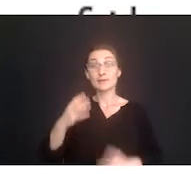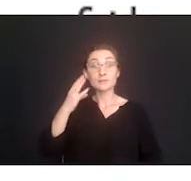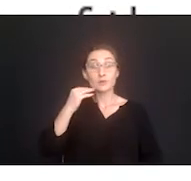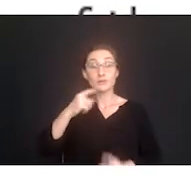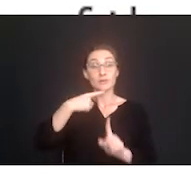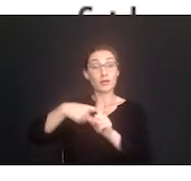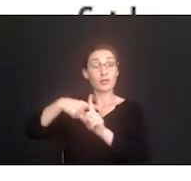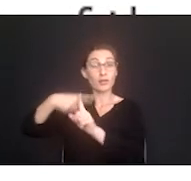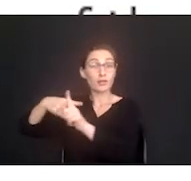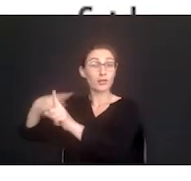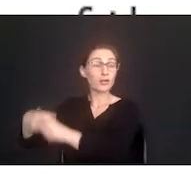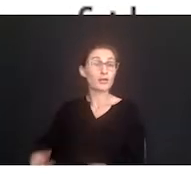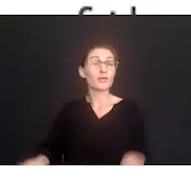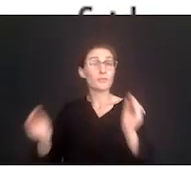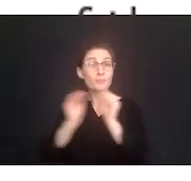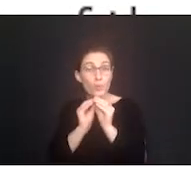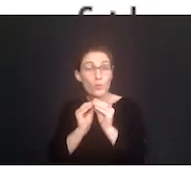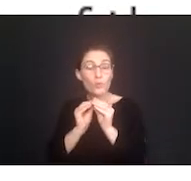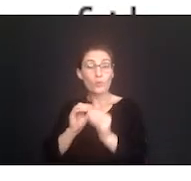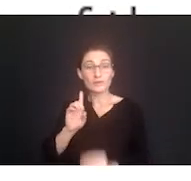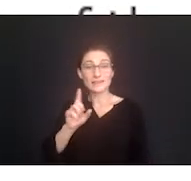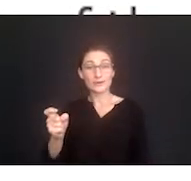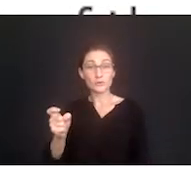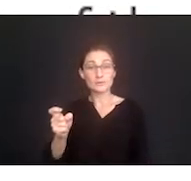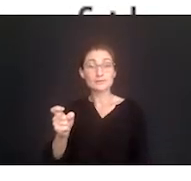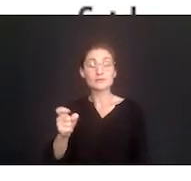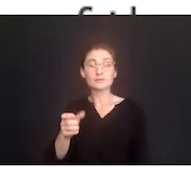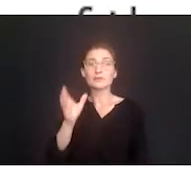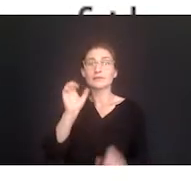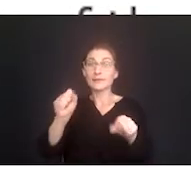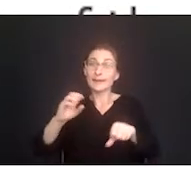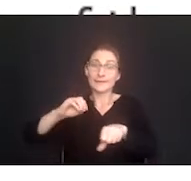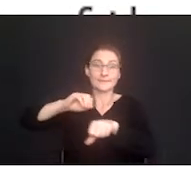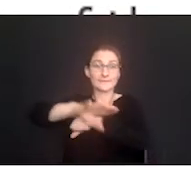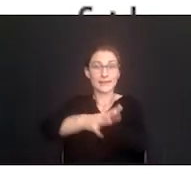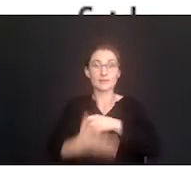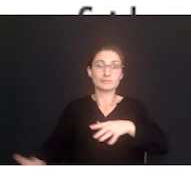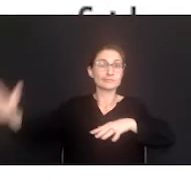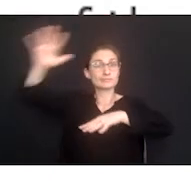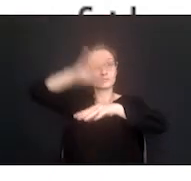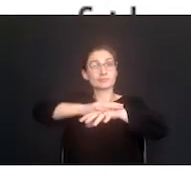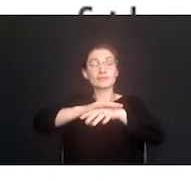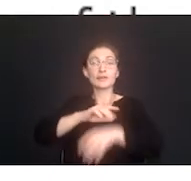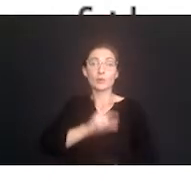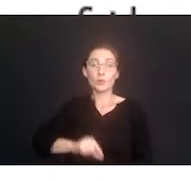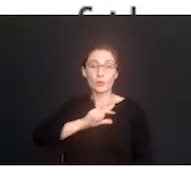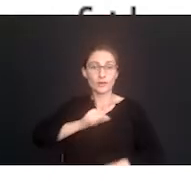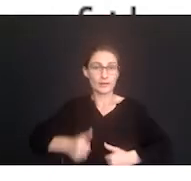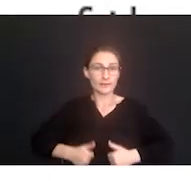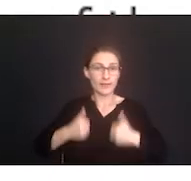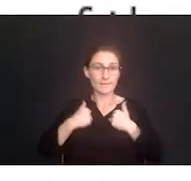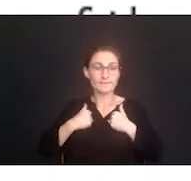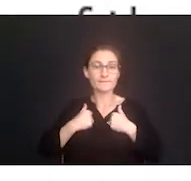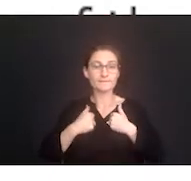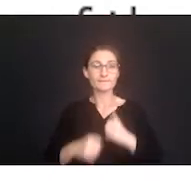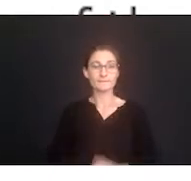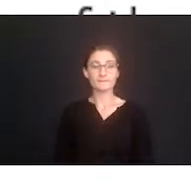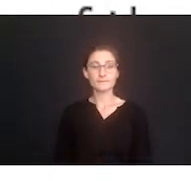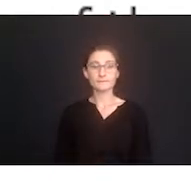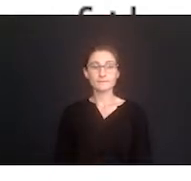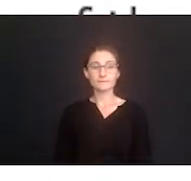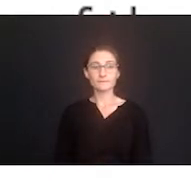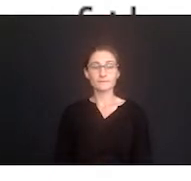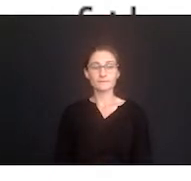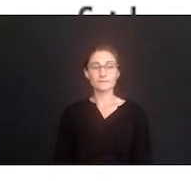have maybe autism? Do they have any other comorbidity that may affect their quality of as well, in addition to this